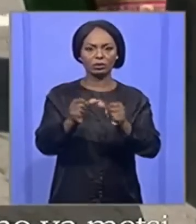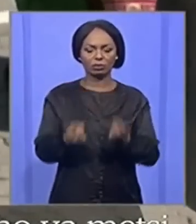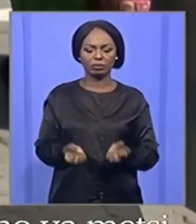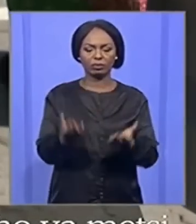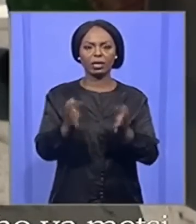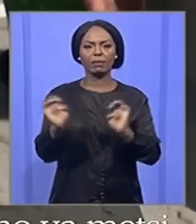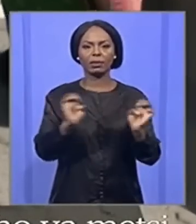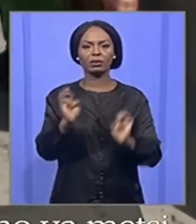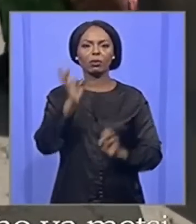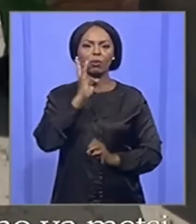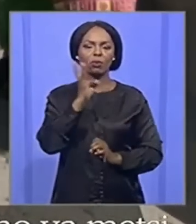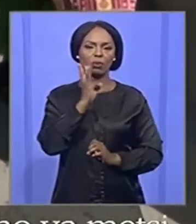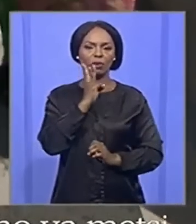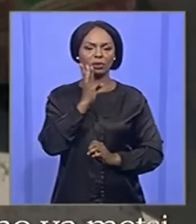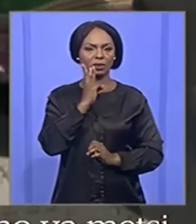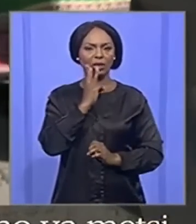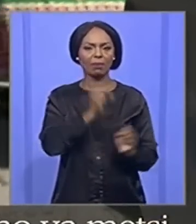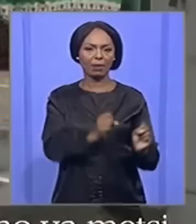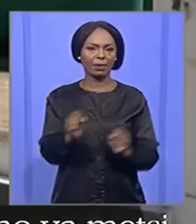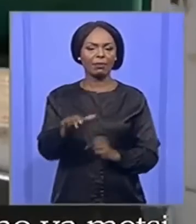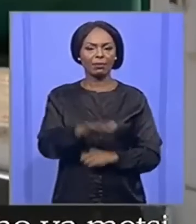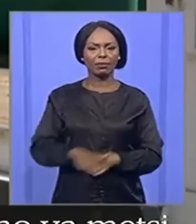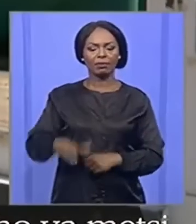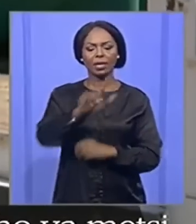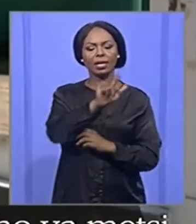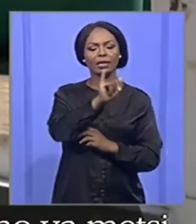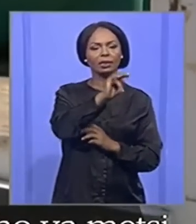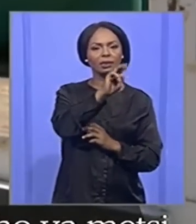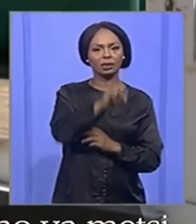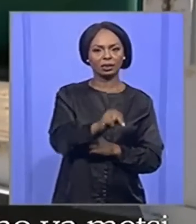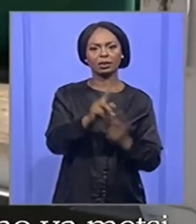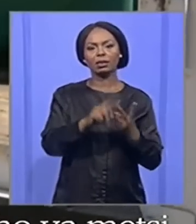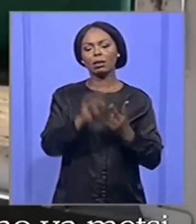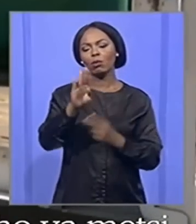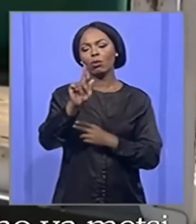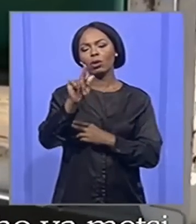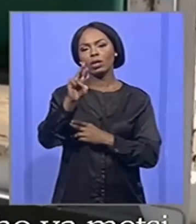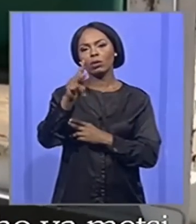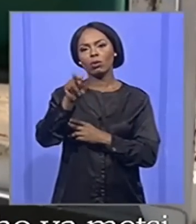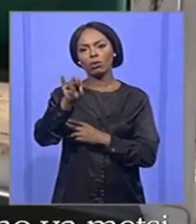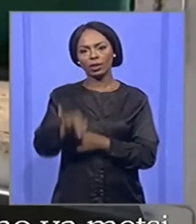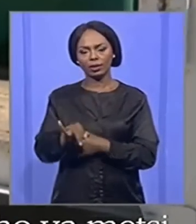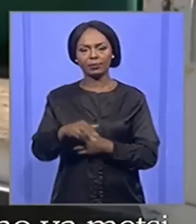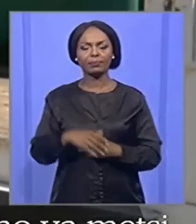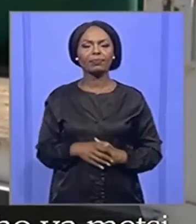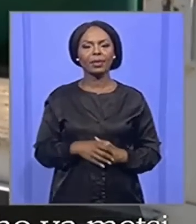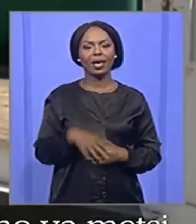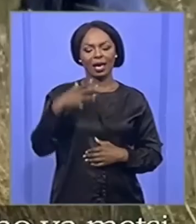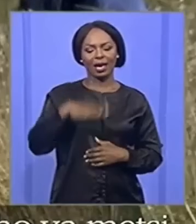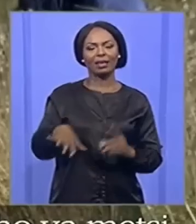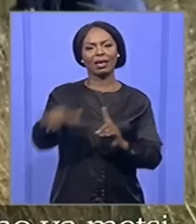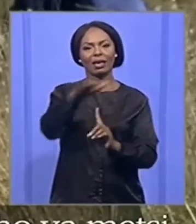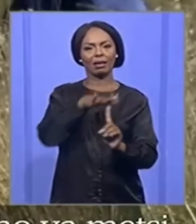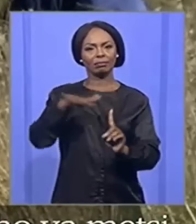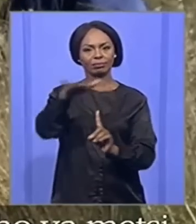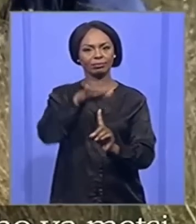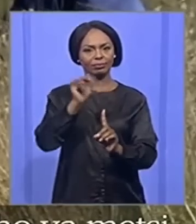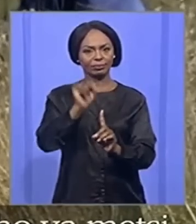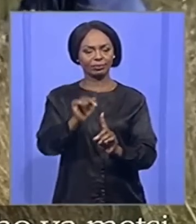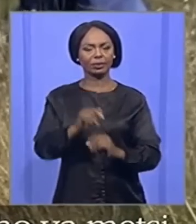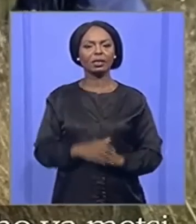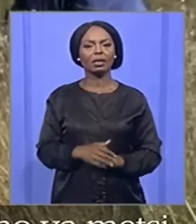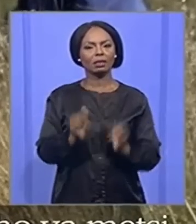emergency water supply in the Linden and Blugori supply zone. The following areas